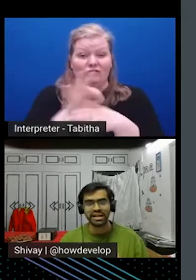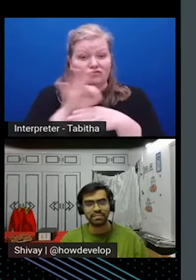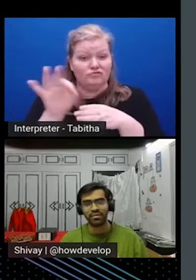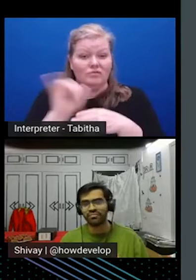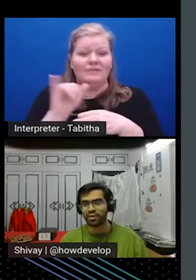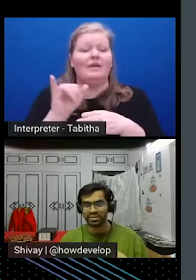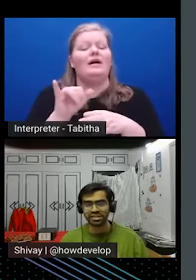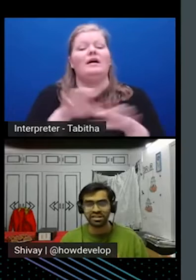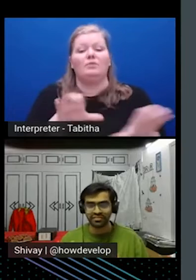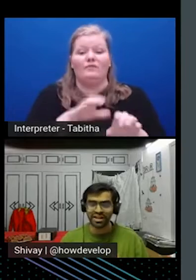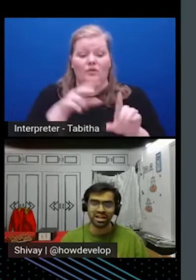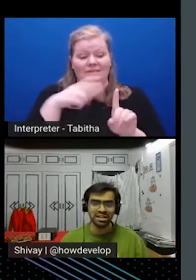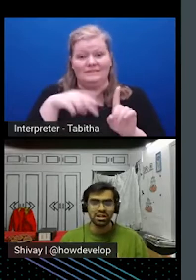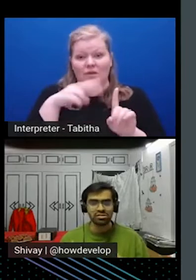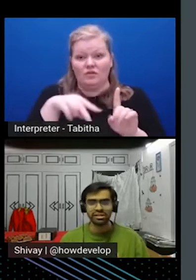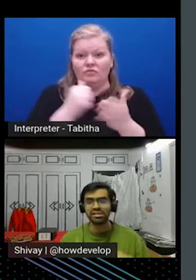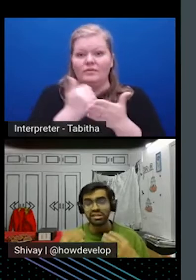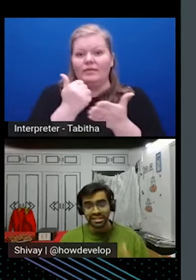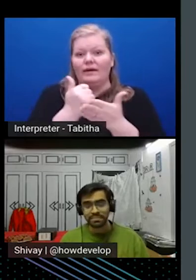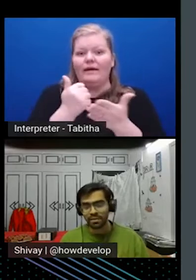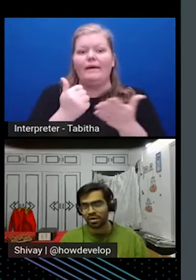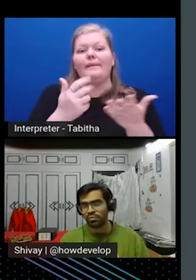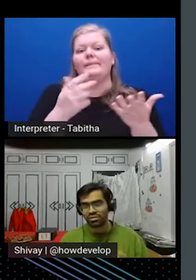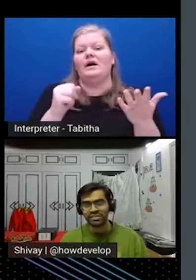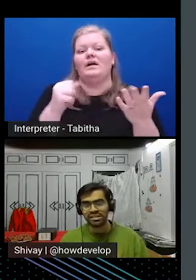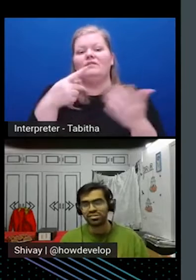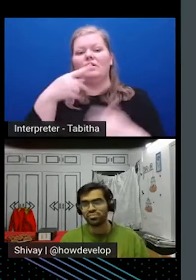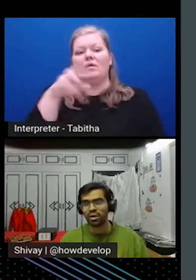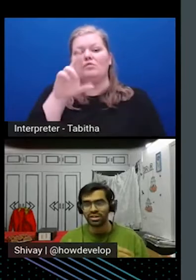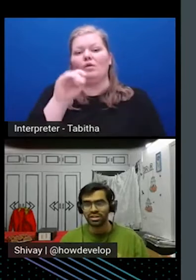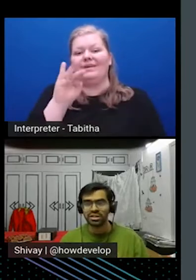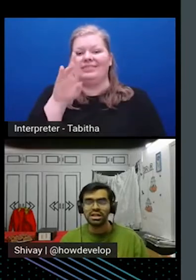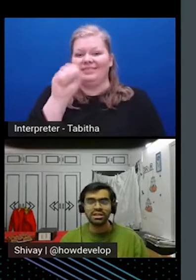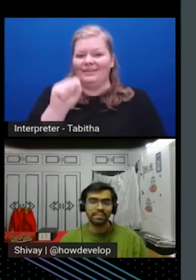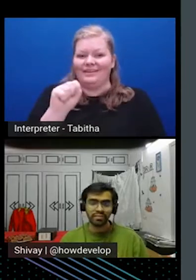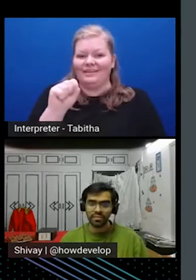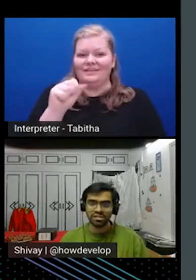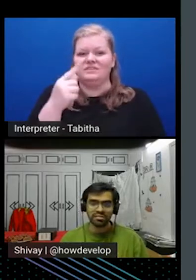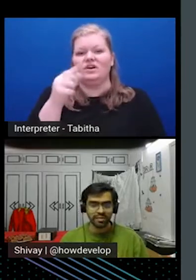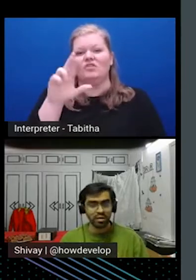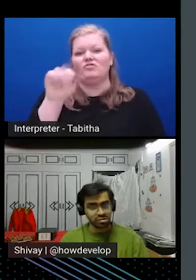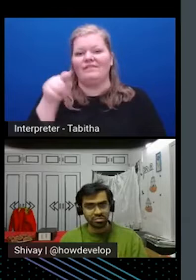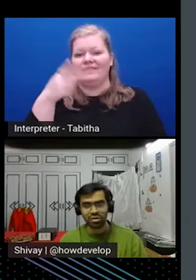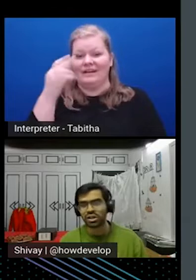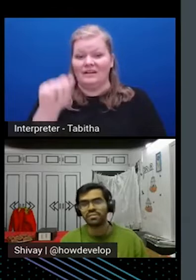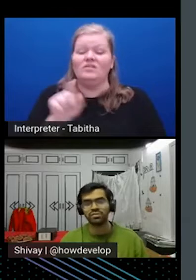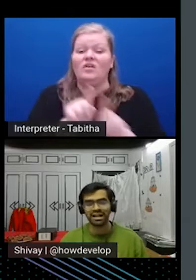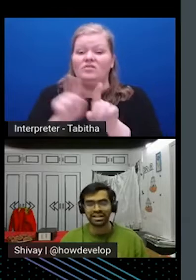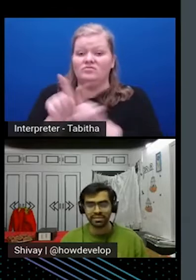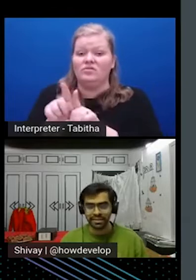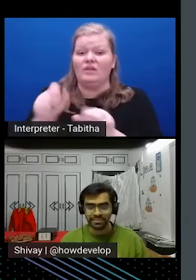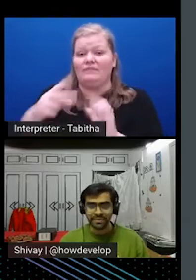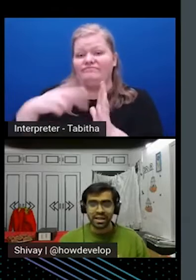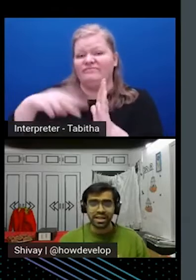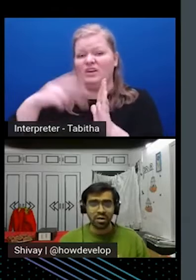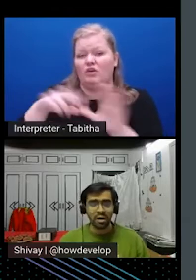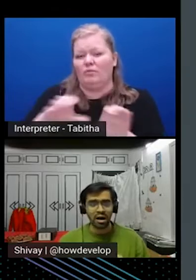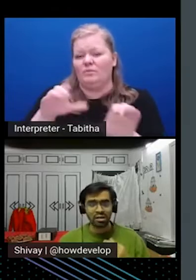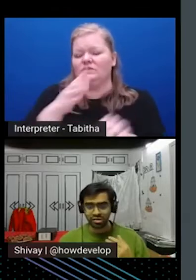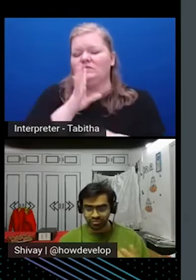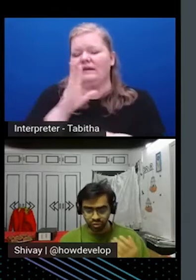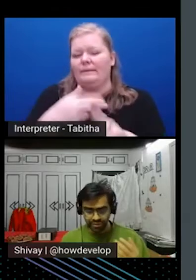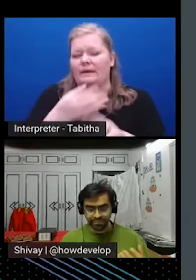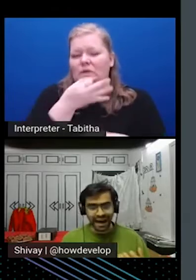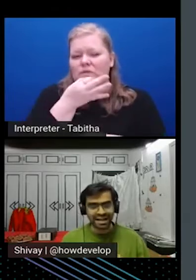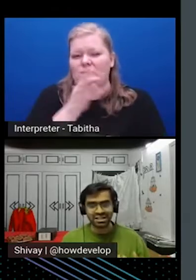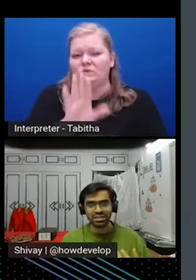monitoring with the help of Prometheus Grafana. So you can set up both of these to monitor the performance. We'll be also talking about that in a bit. Now,